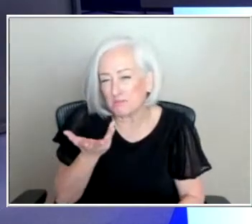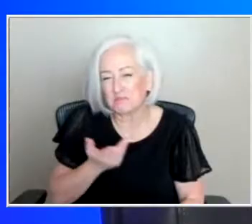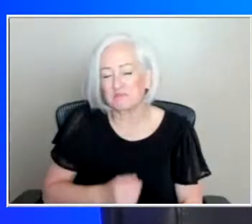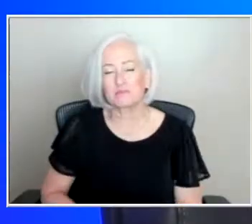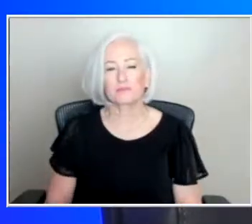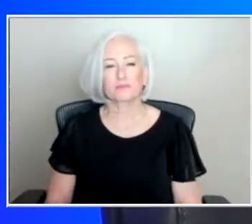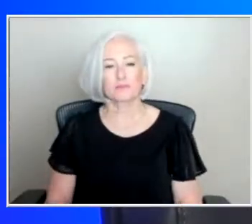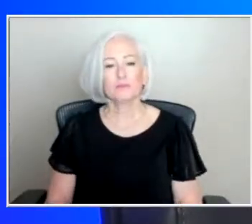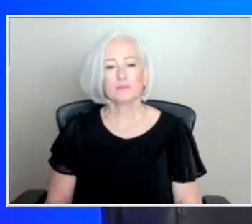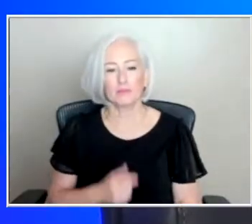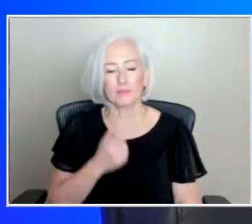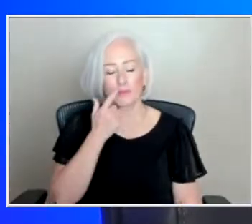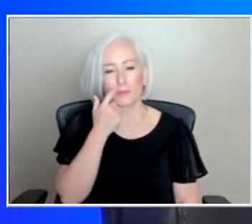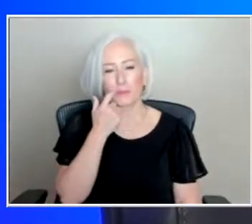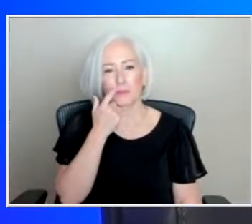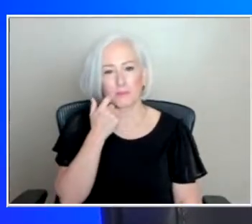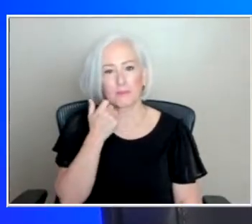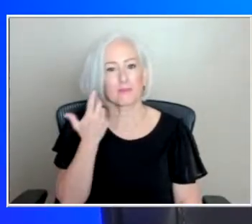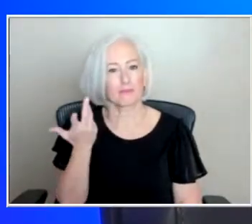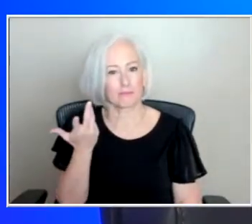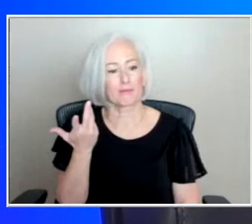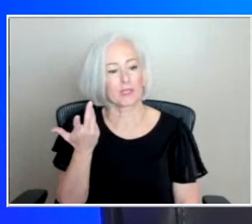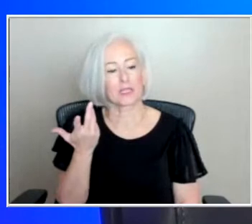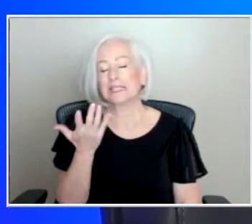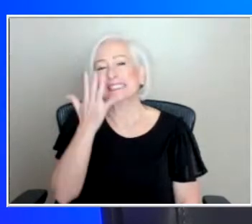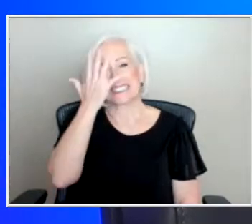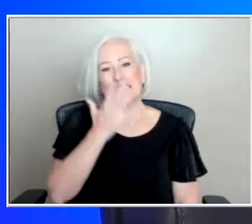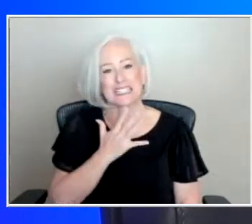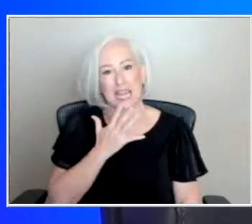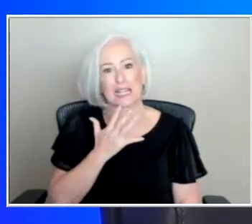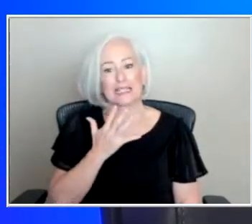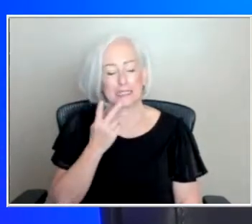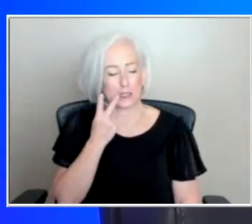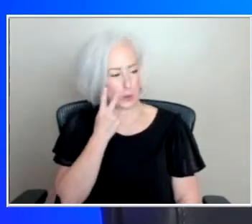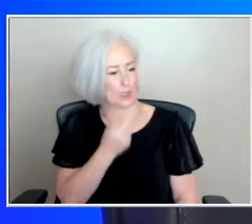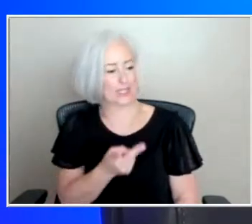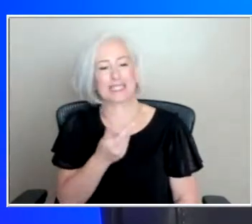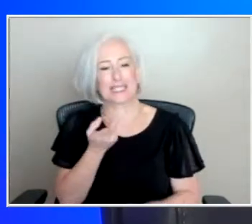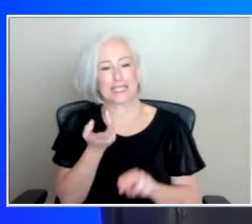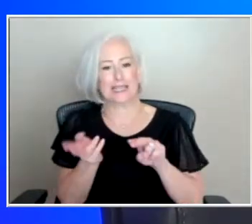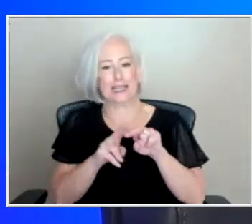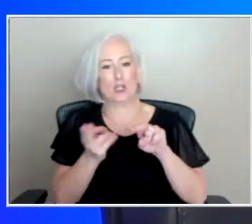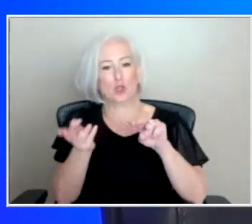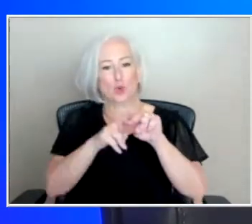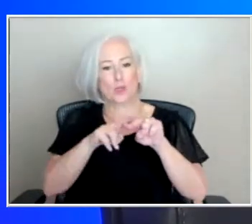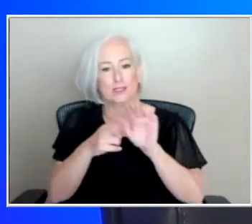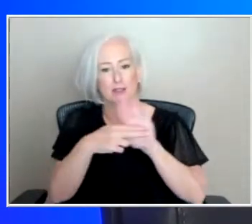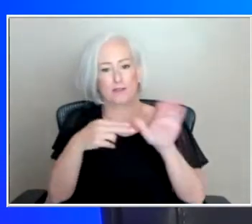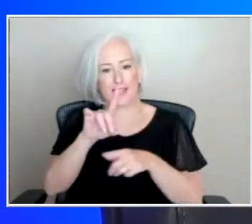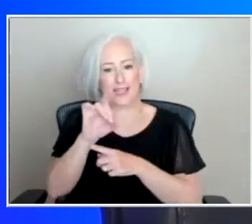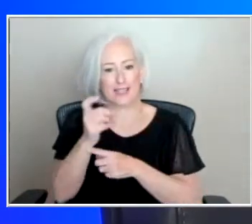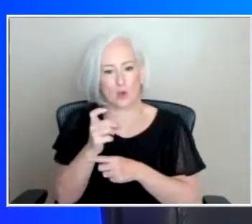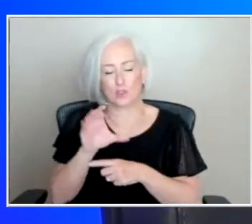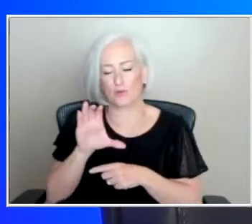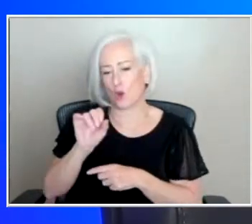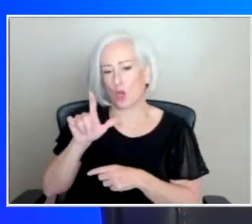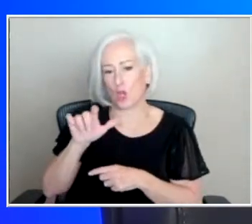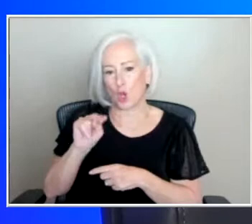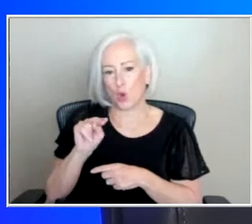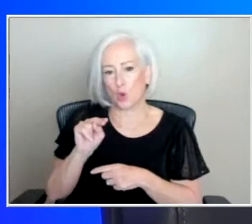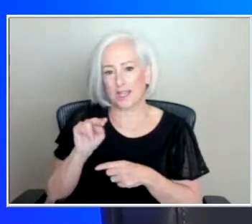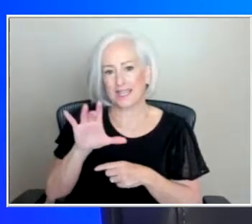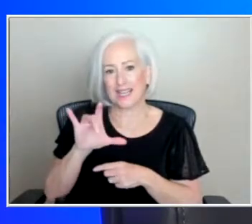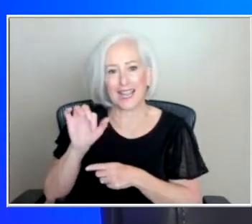so unfortunately, there's a trend in increase in diagnosis of colon cancer in younger